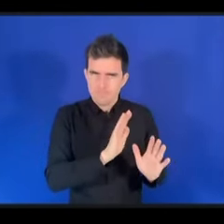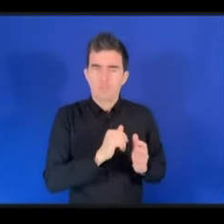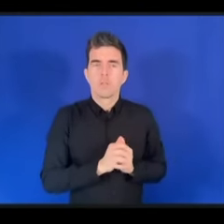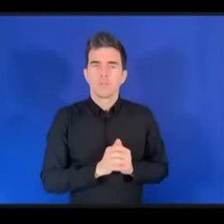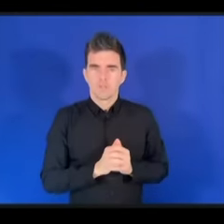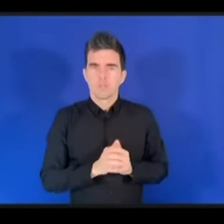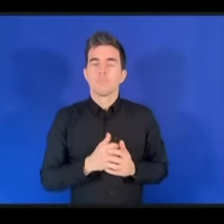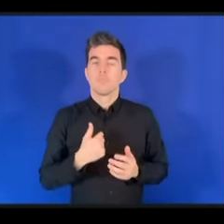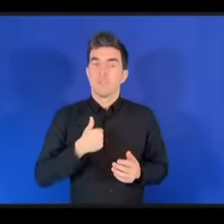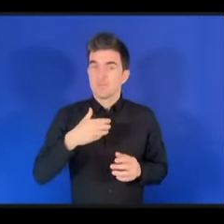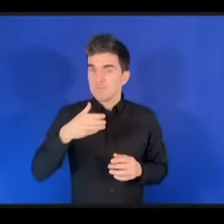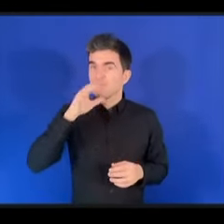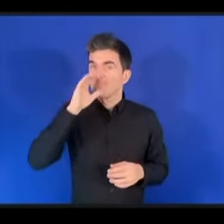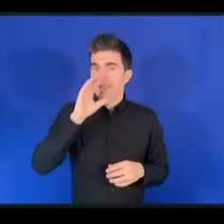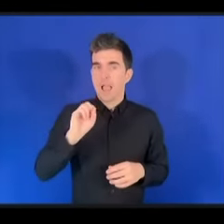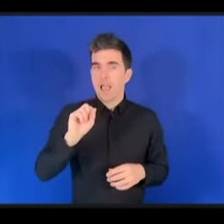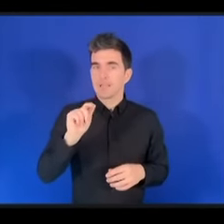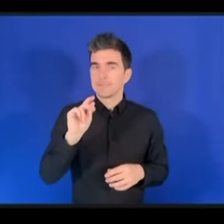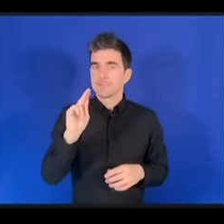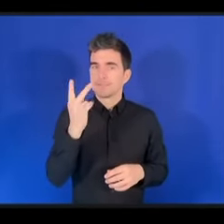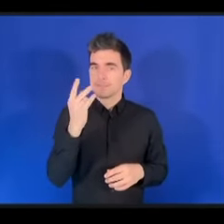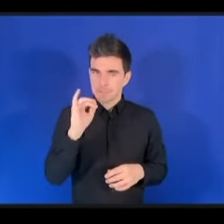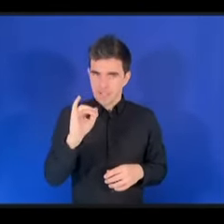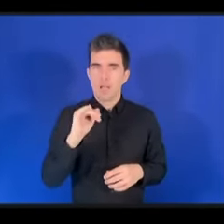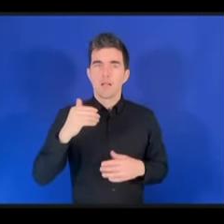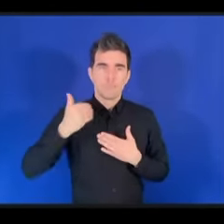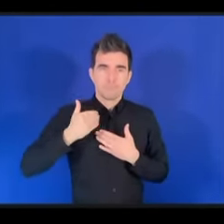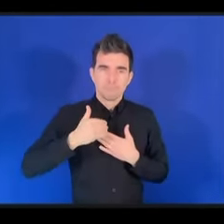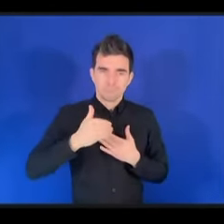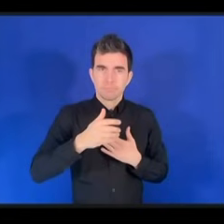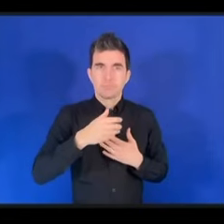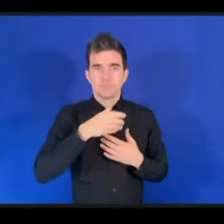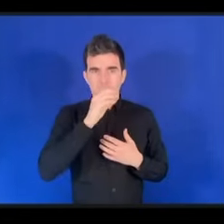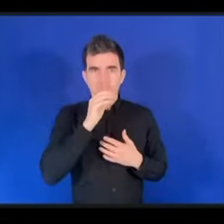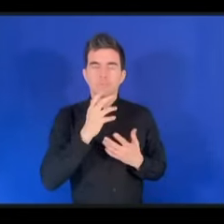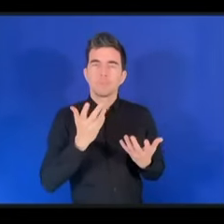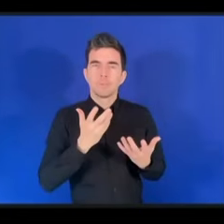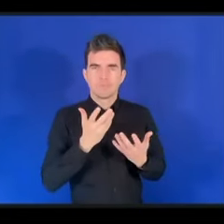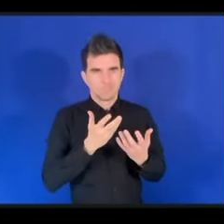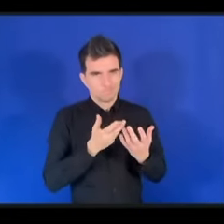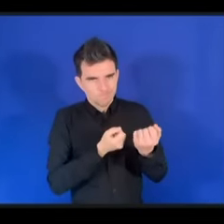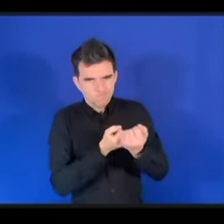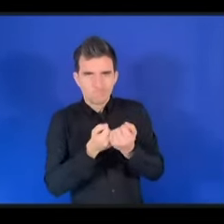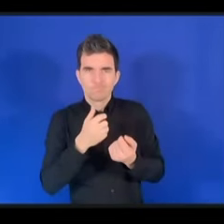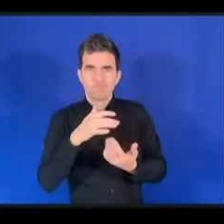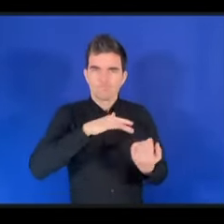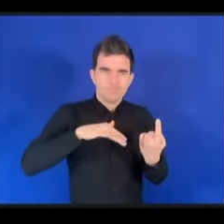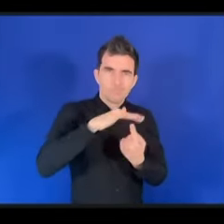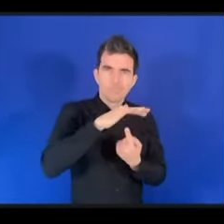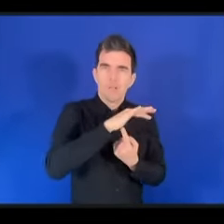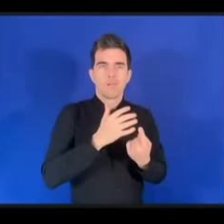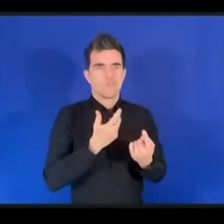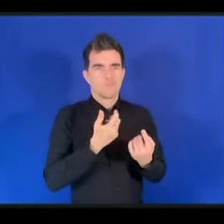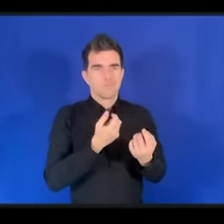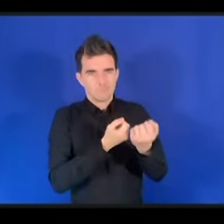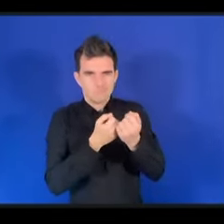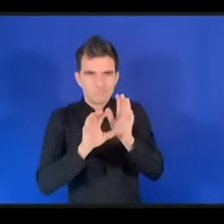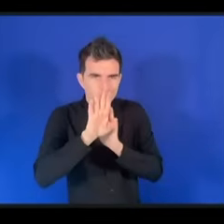biotechnology. So please, you yourself enjoy sake in order to develop biotechnology. Thank you very much.